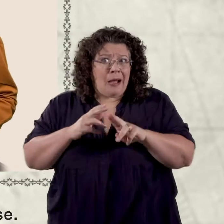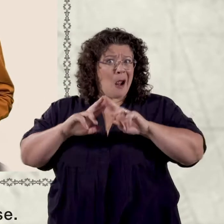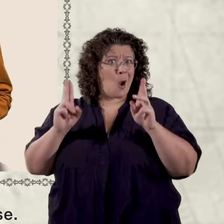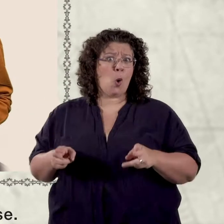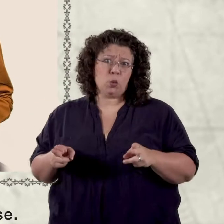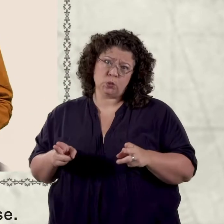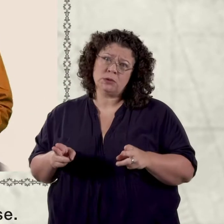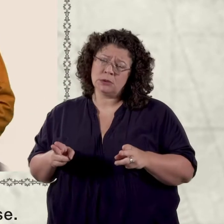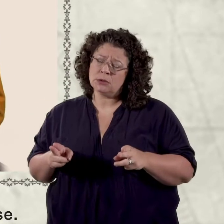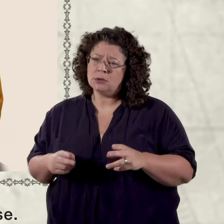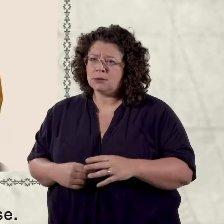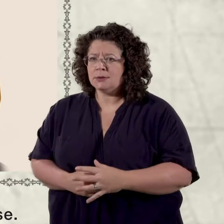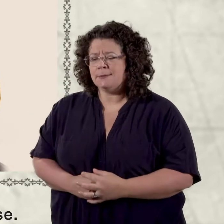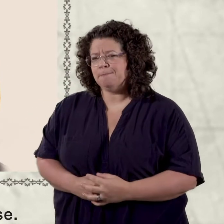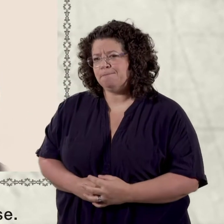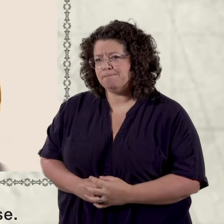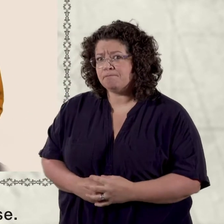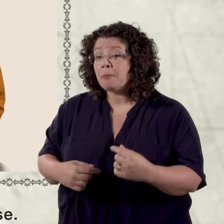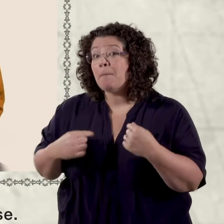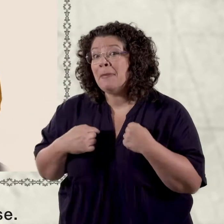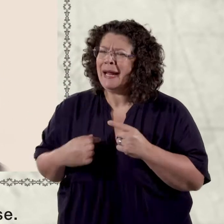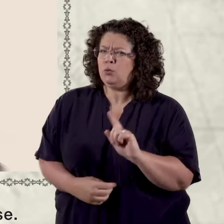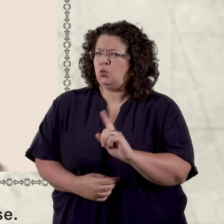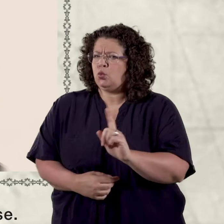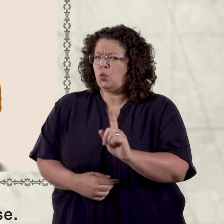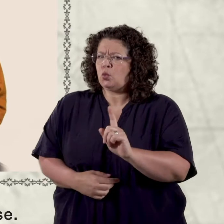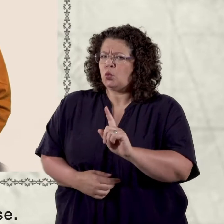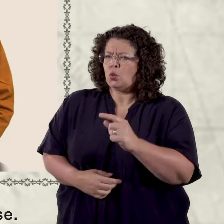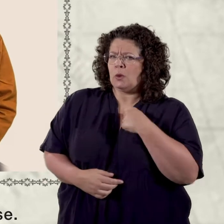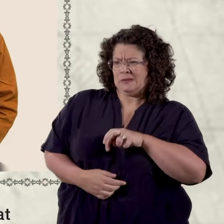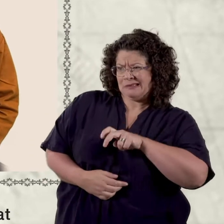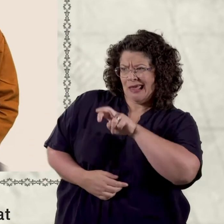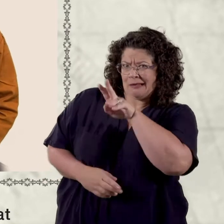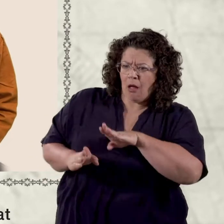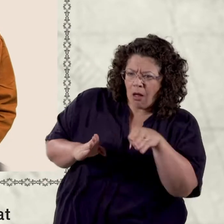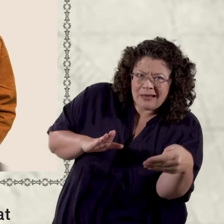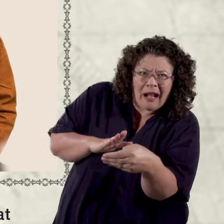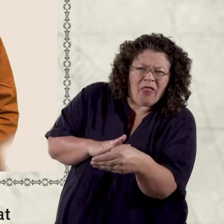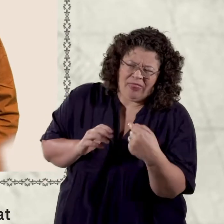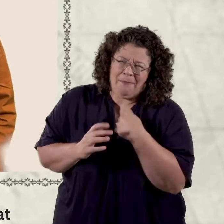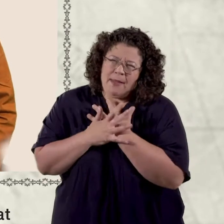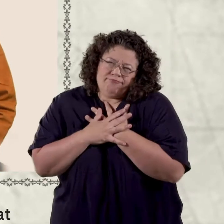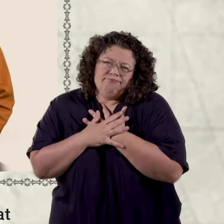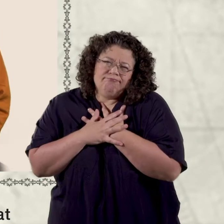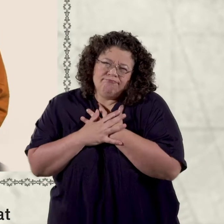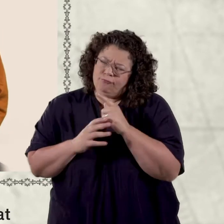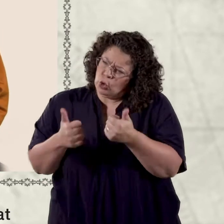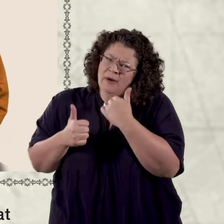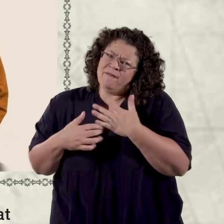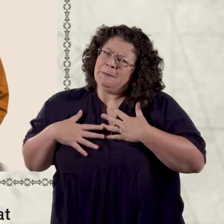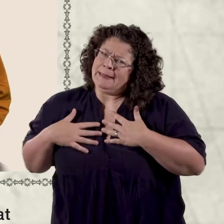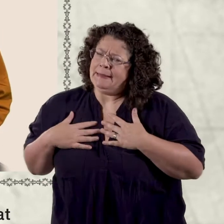them to put in the house. But not me. No. You see, the couch under the